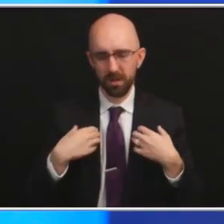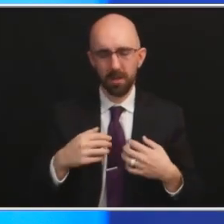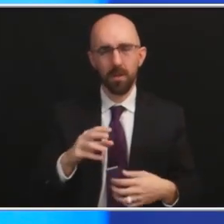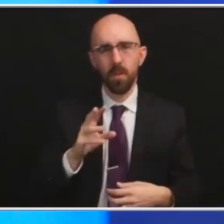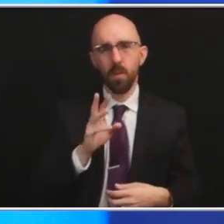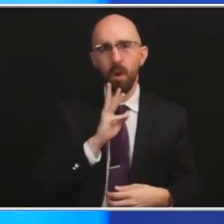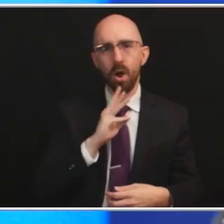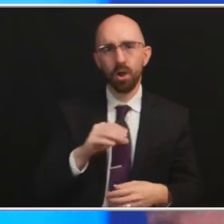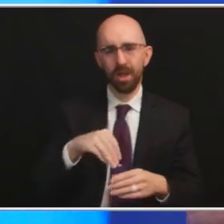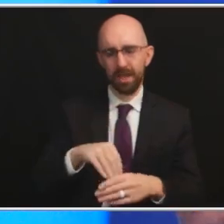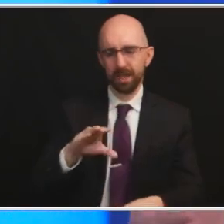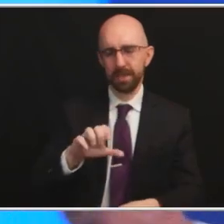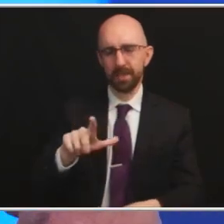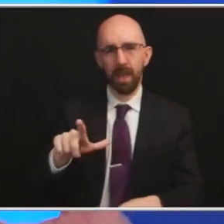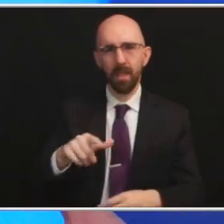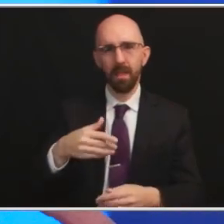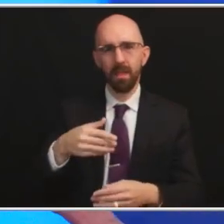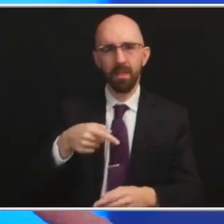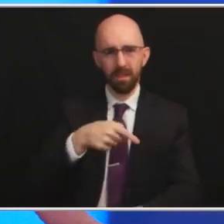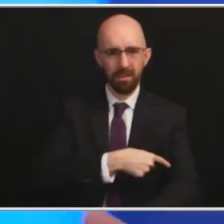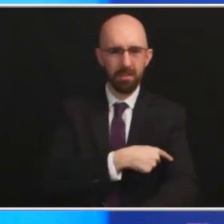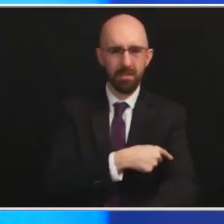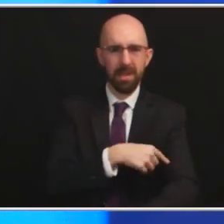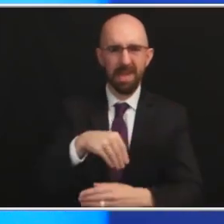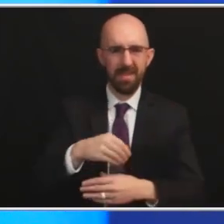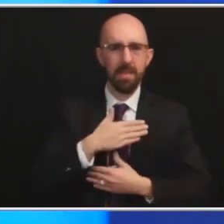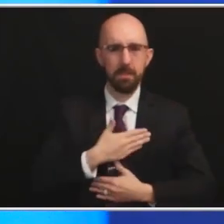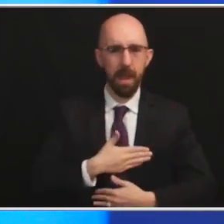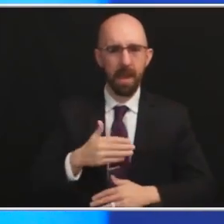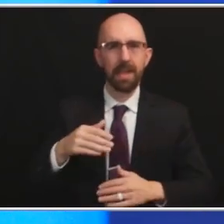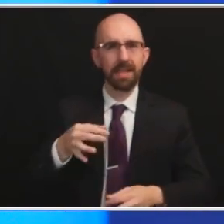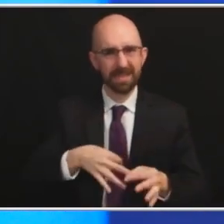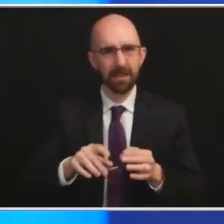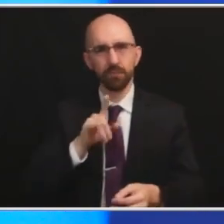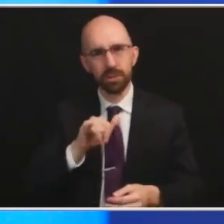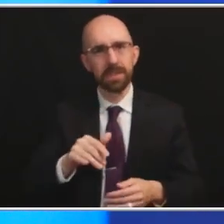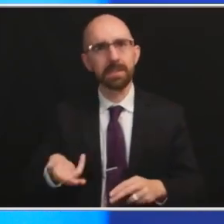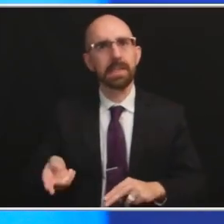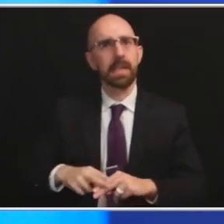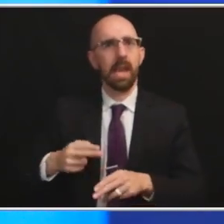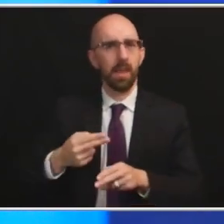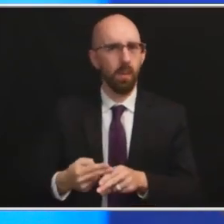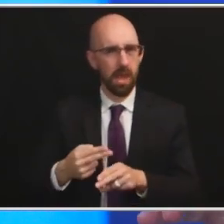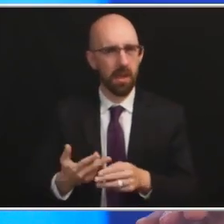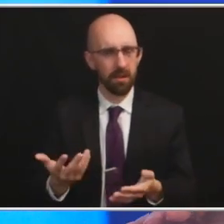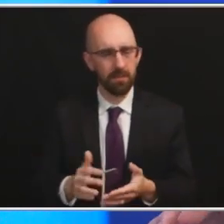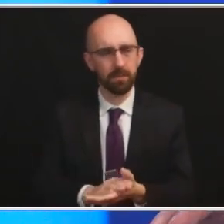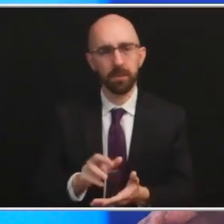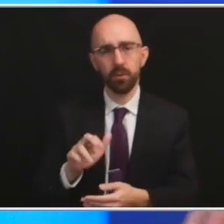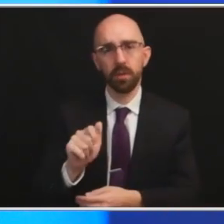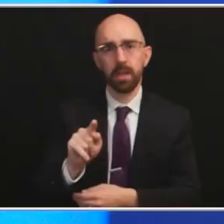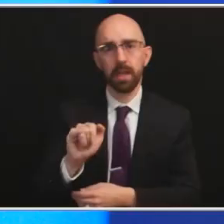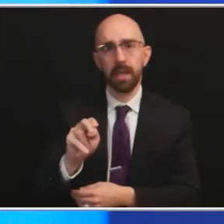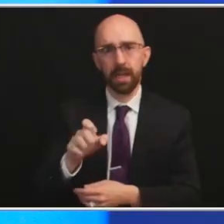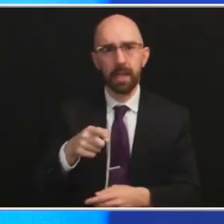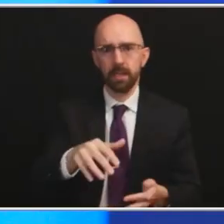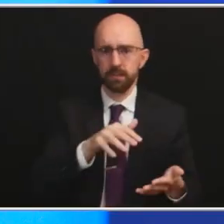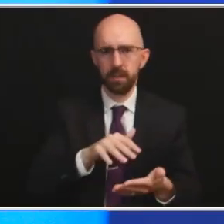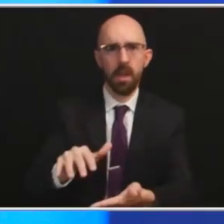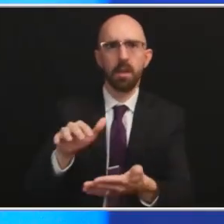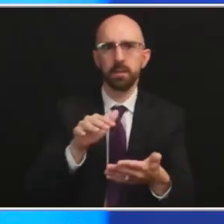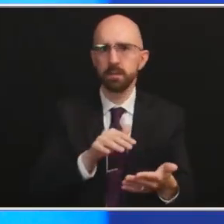muscle rather than truly gaining weight from it. Creatine is one of the most studied supplements on the planet. There are